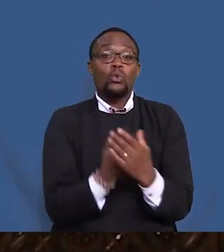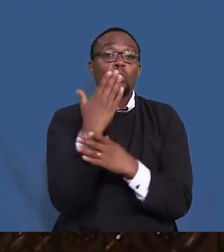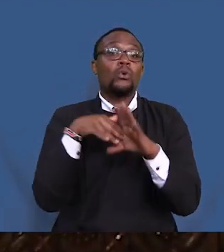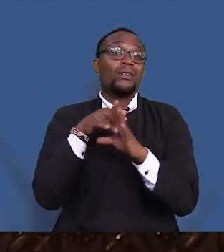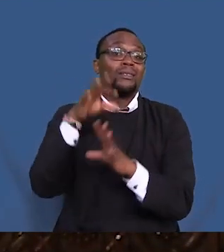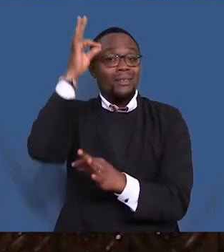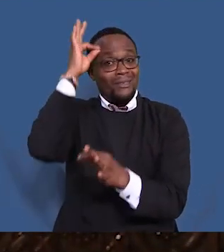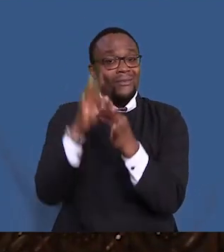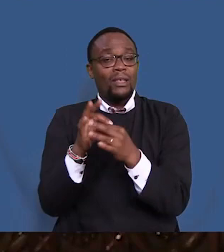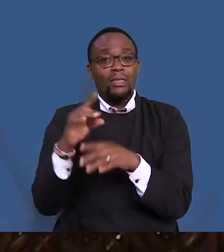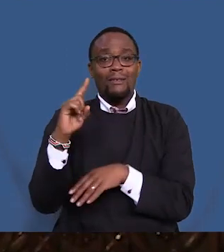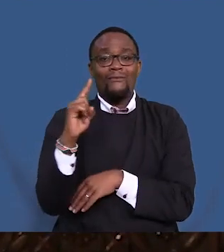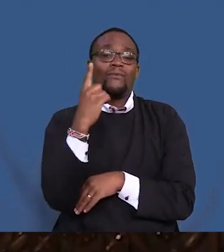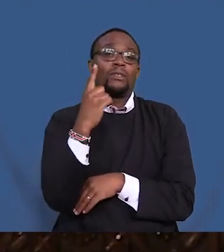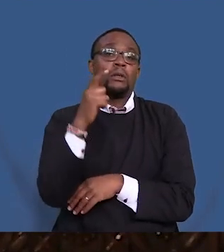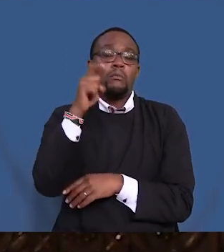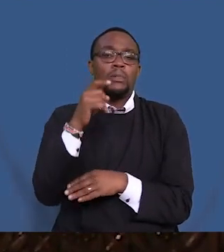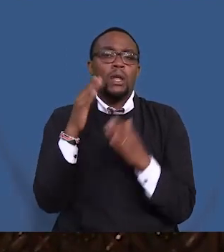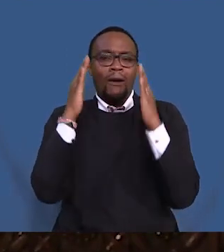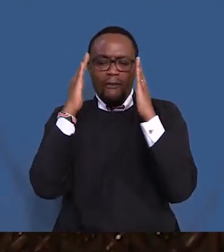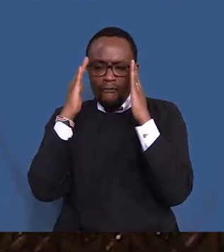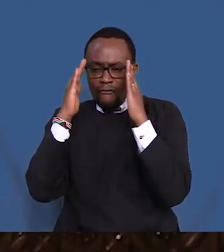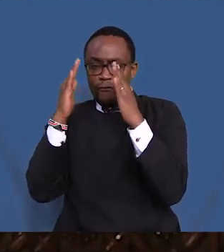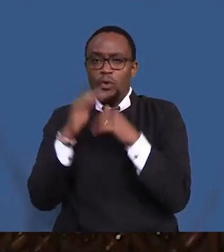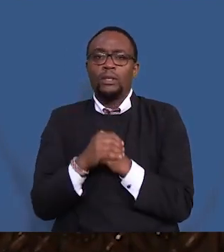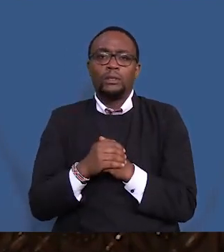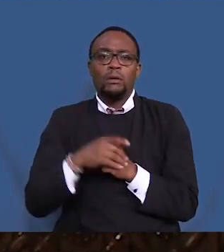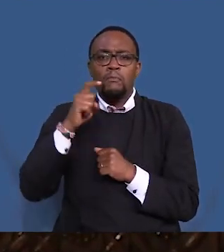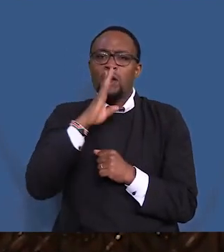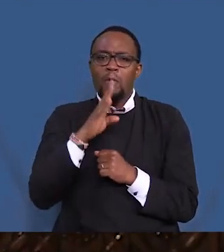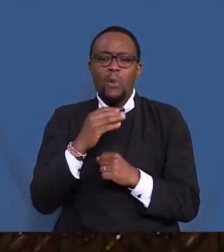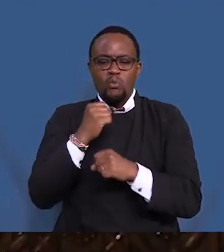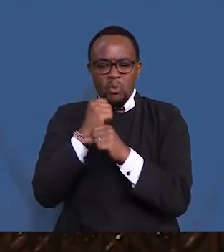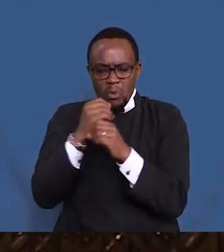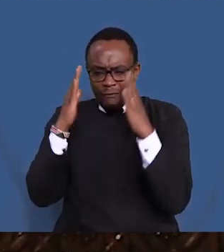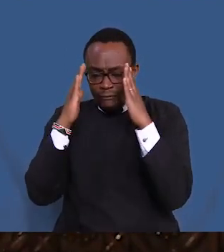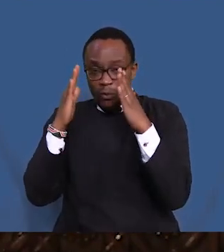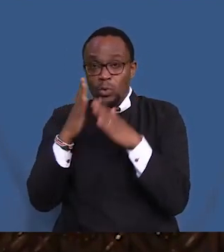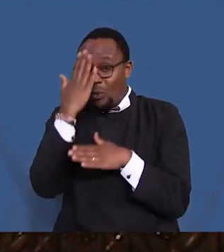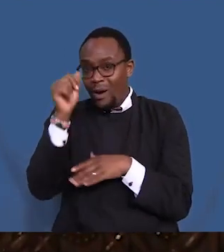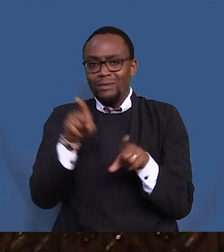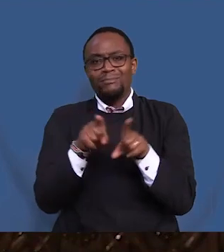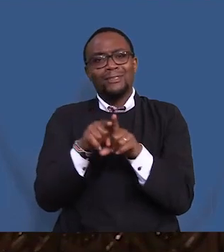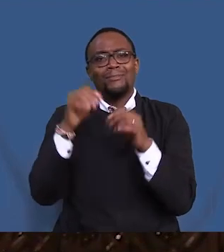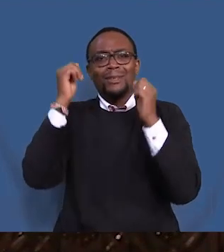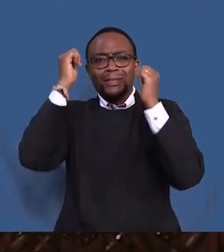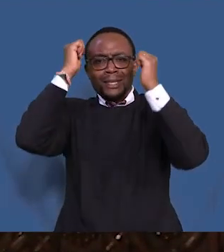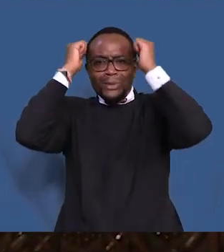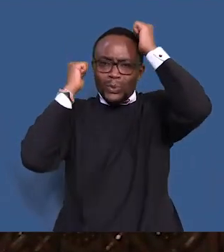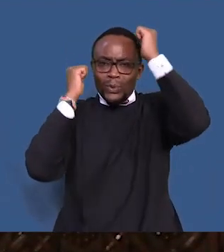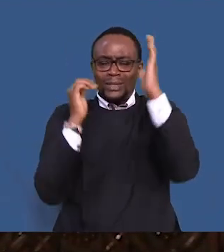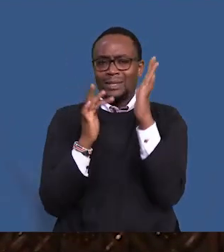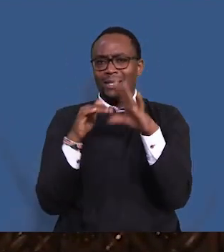in faith, number one, you must be dedicated. You must be committed, because you're a good soldier